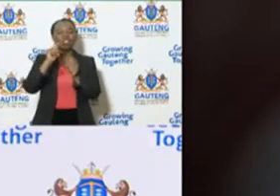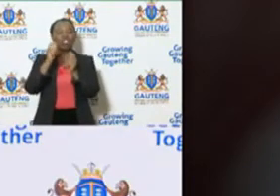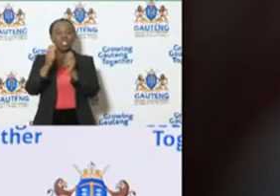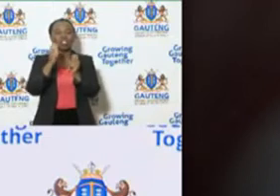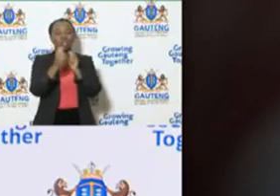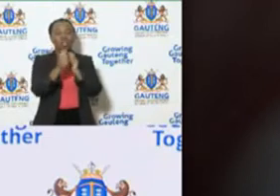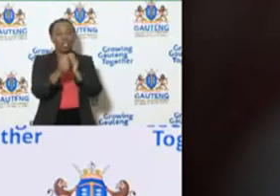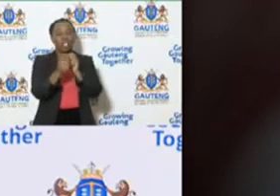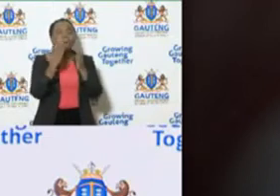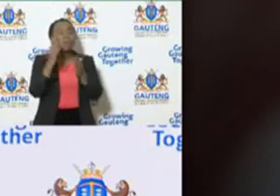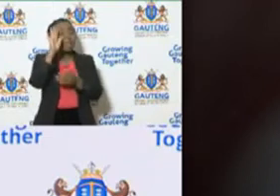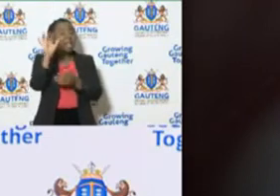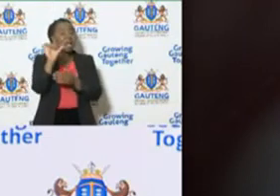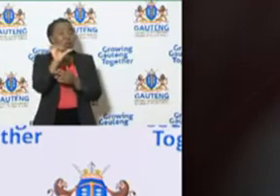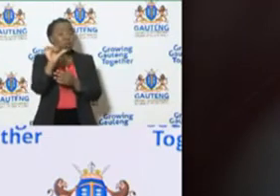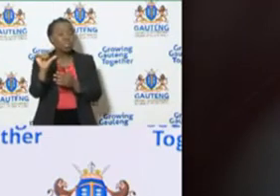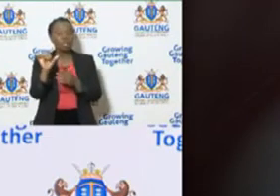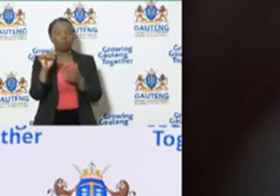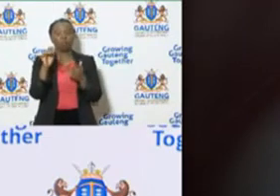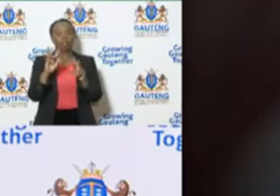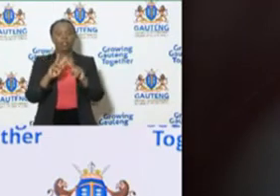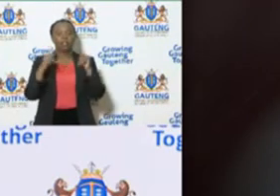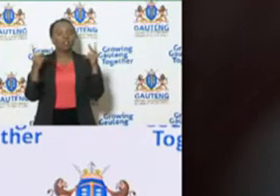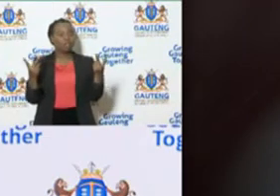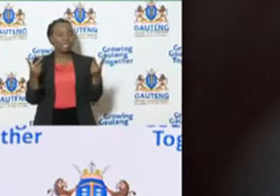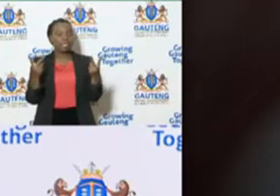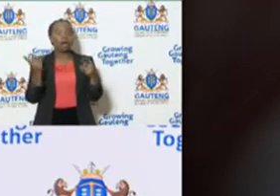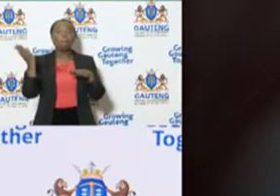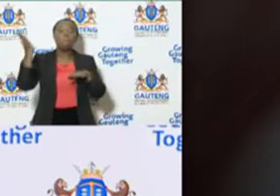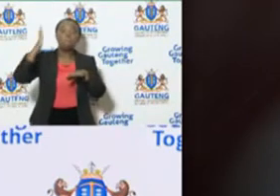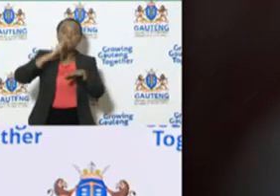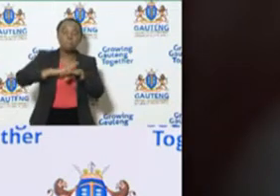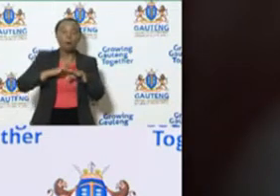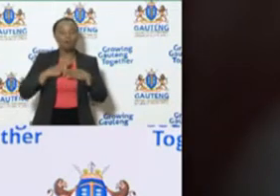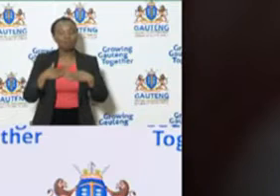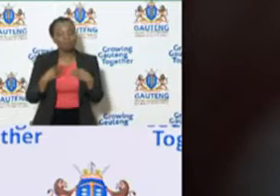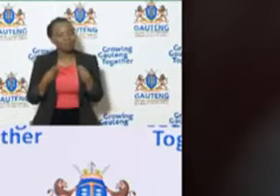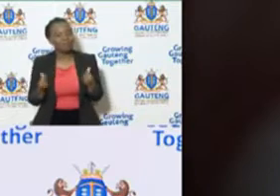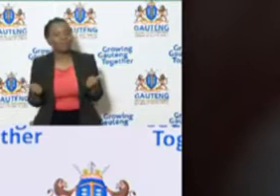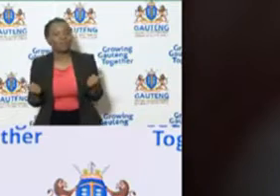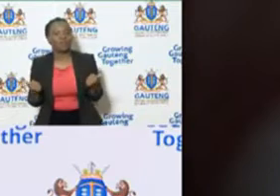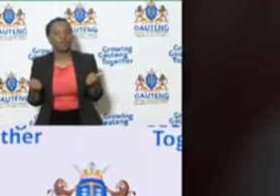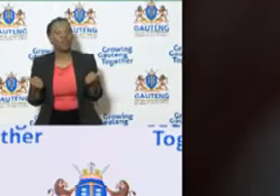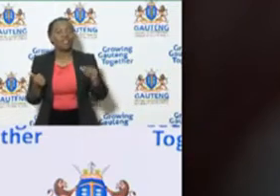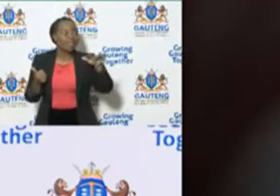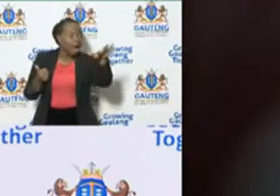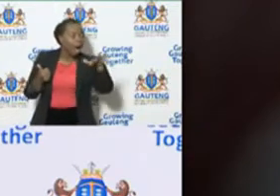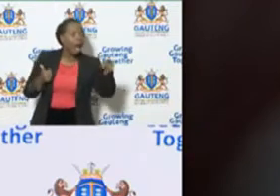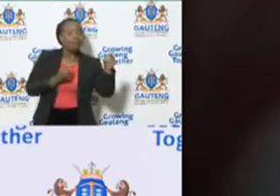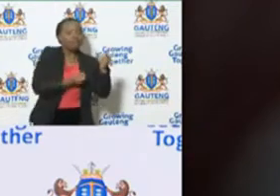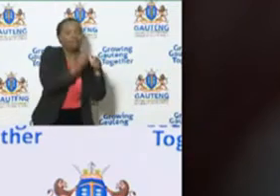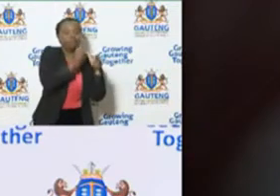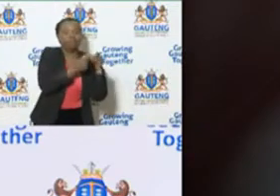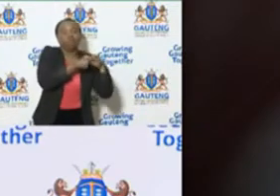a different picture. You may find that there are a lot more recoveries in these wards, and another area has emerged